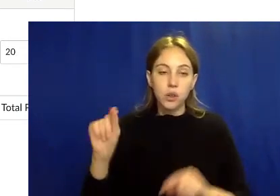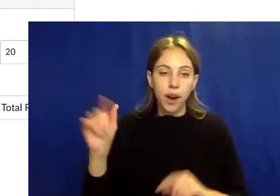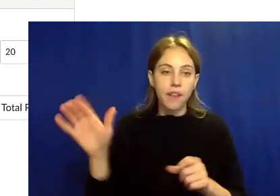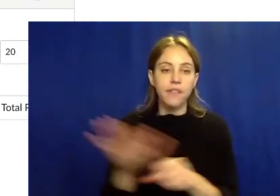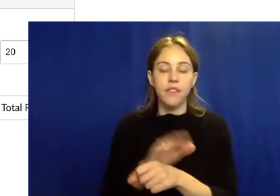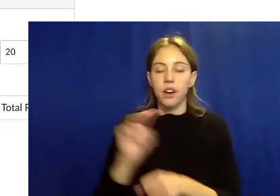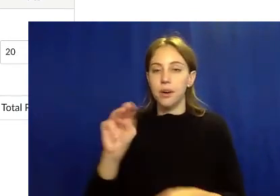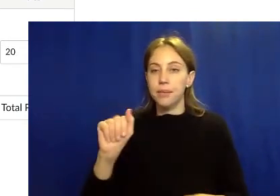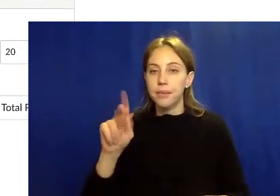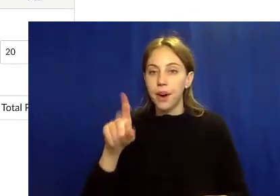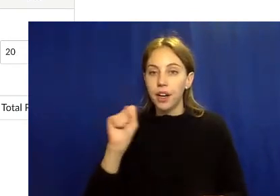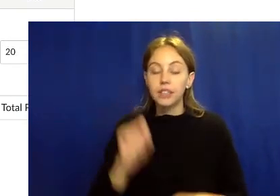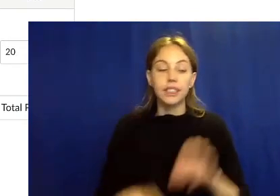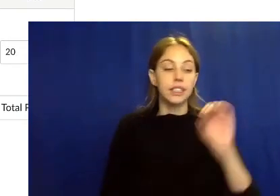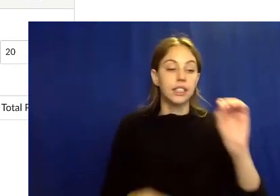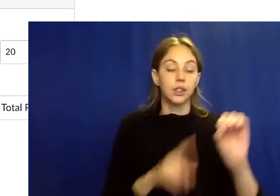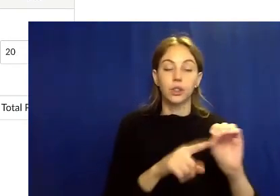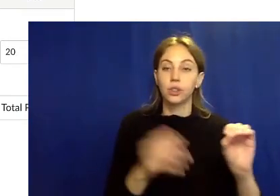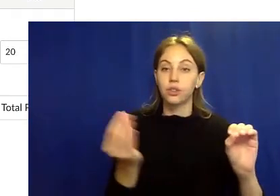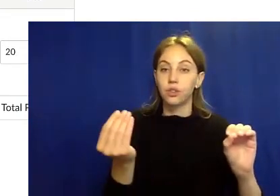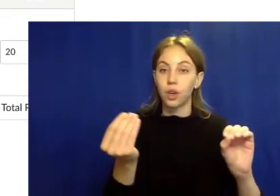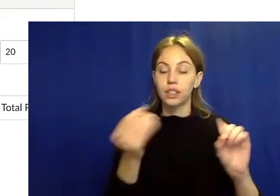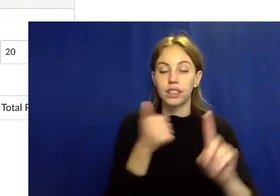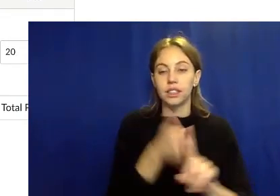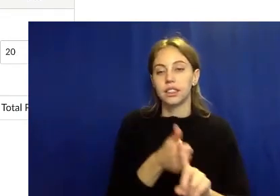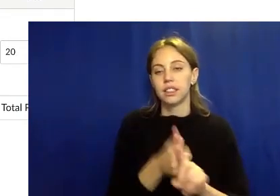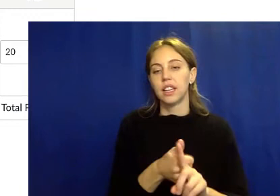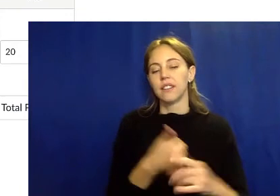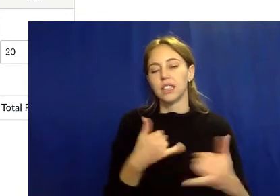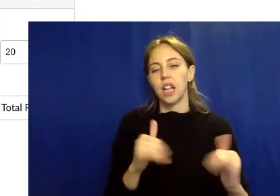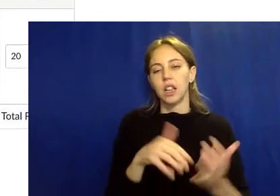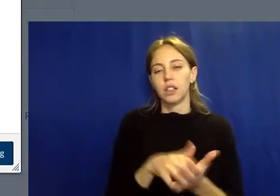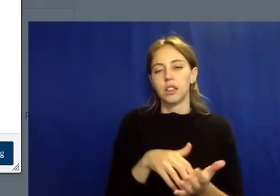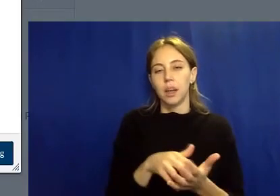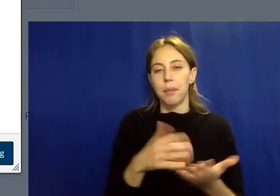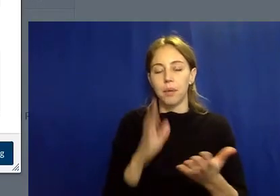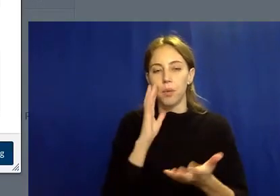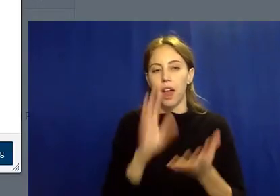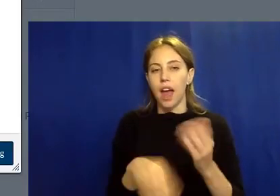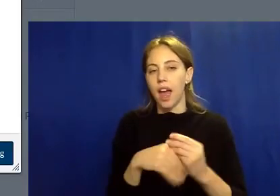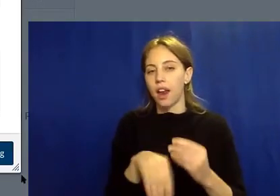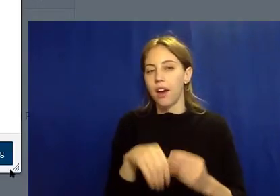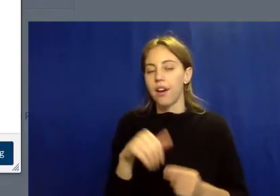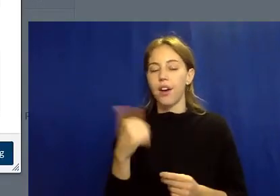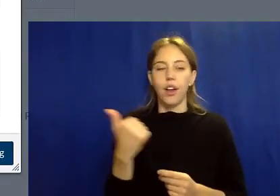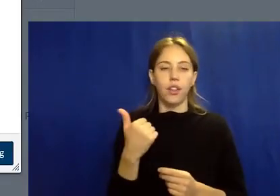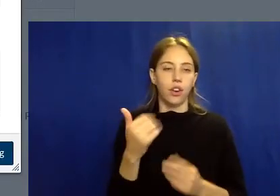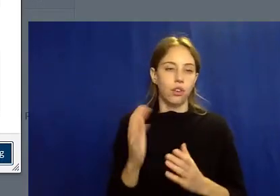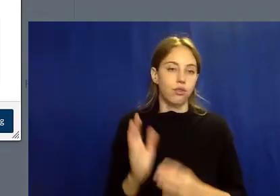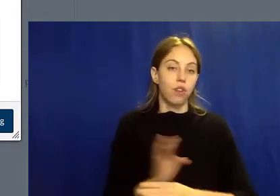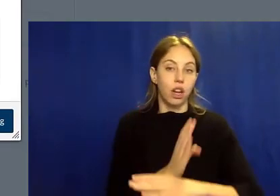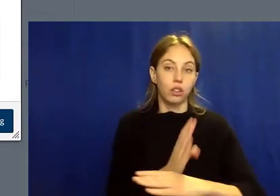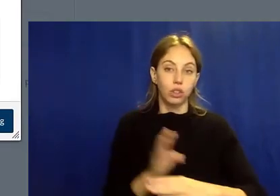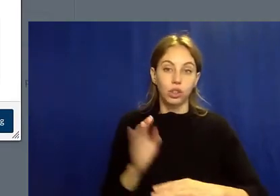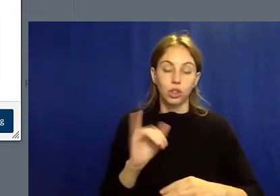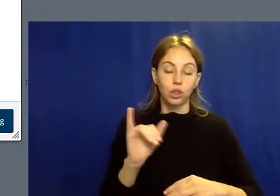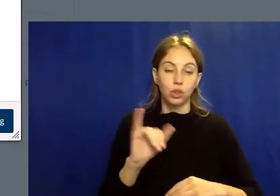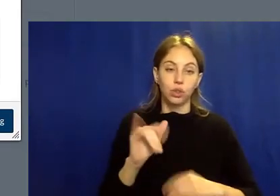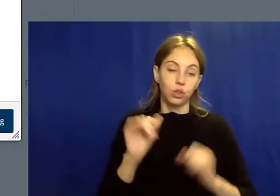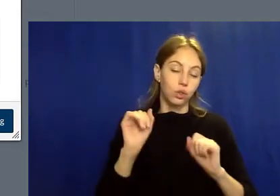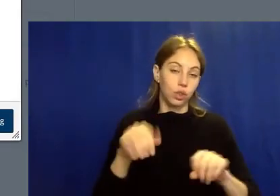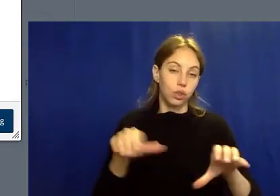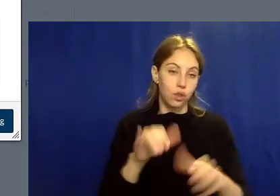and 0 to 14 would be, you might want to add other ranges. So you can do